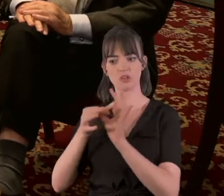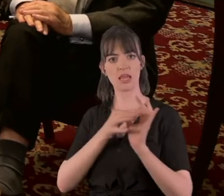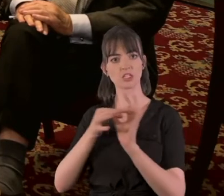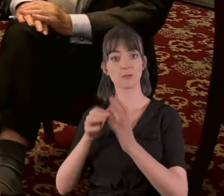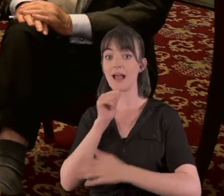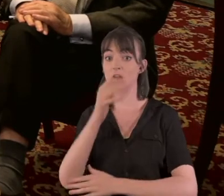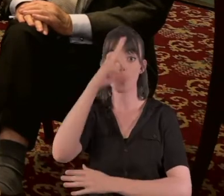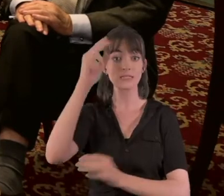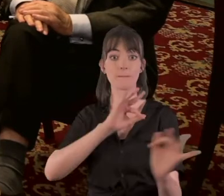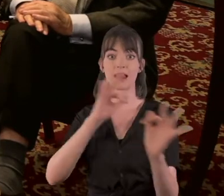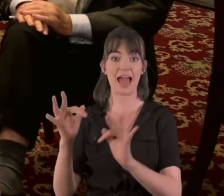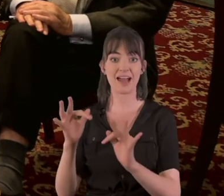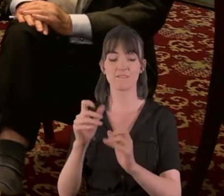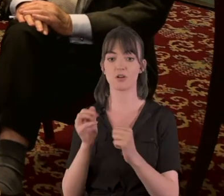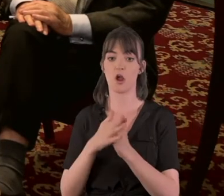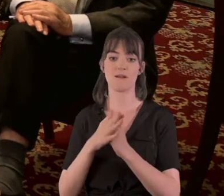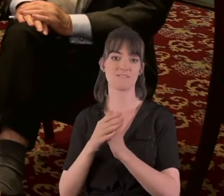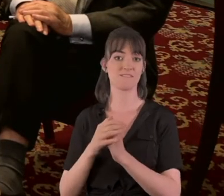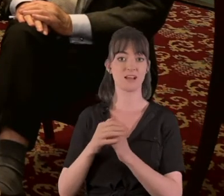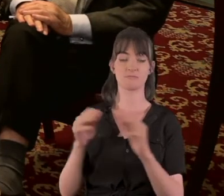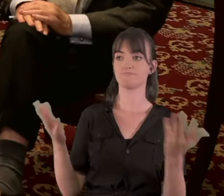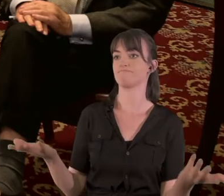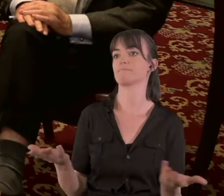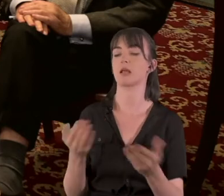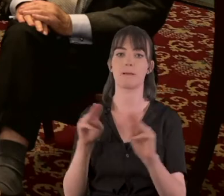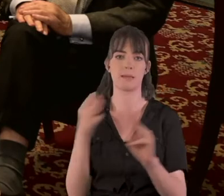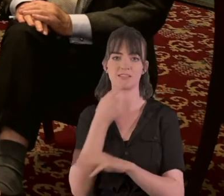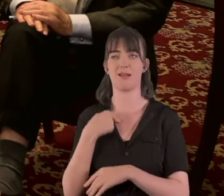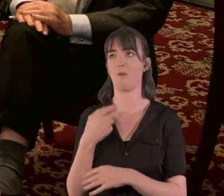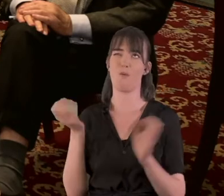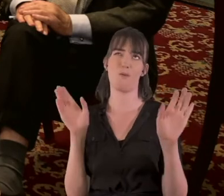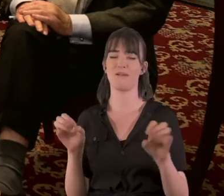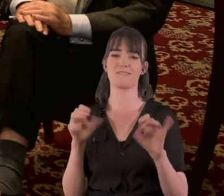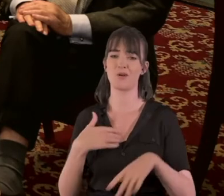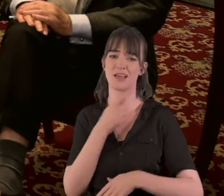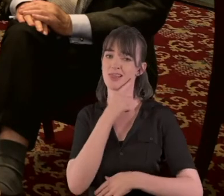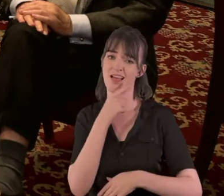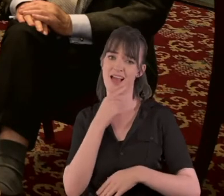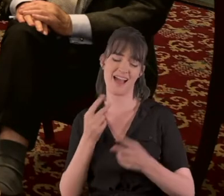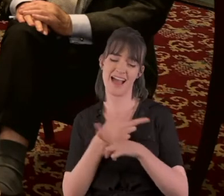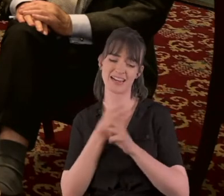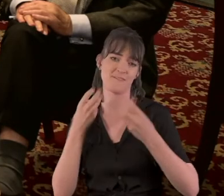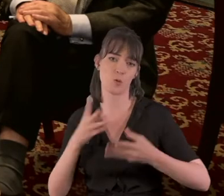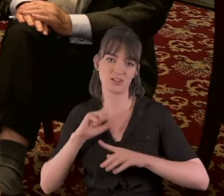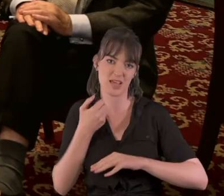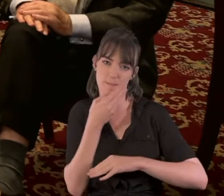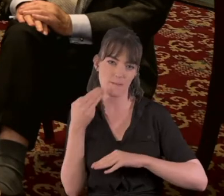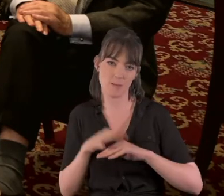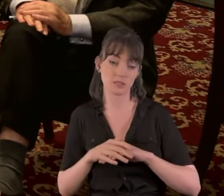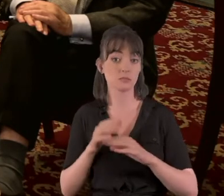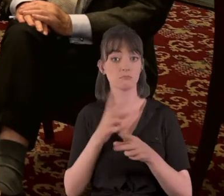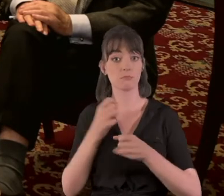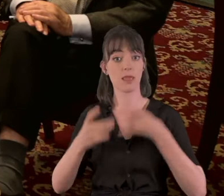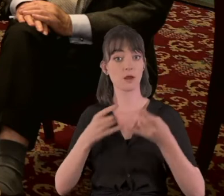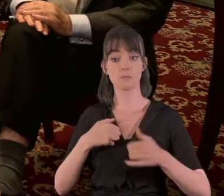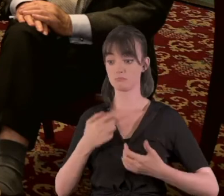saying, oh, well, of course, we never intended to keep that. Or perhaps maybe I might have a twist in that for Marie. Were there elements